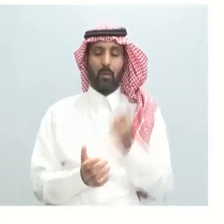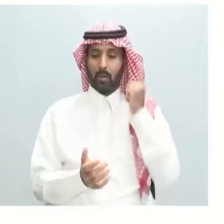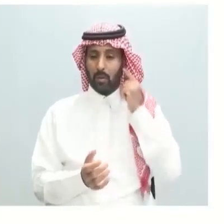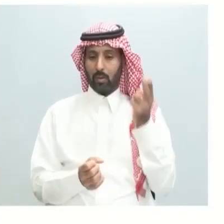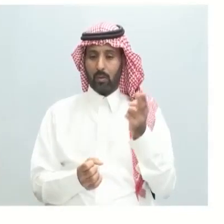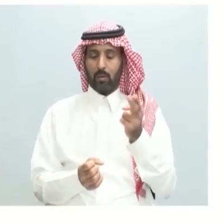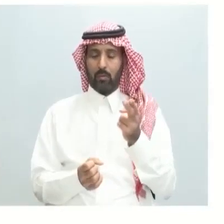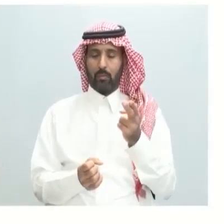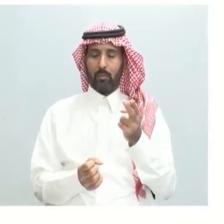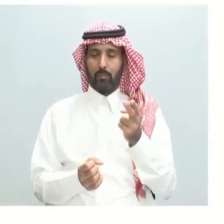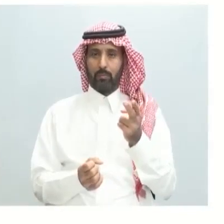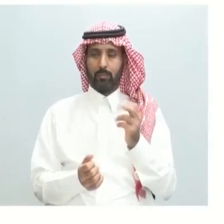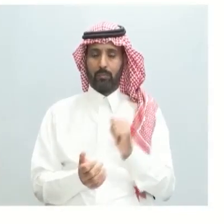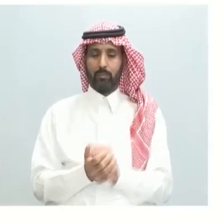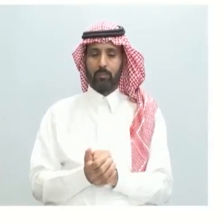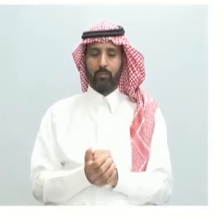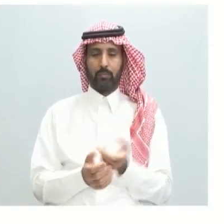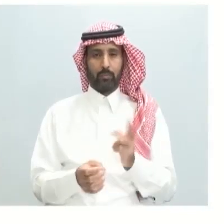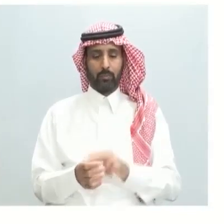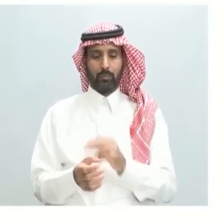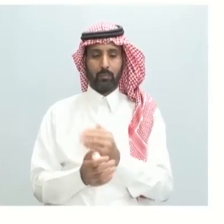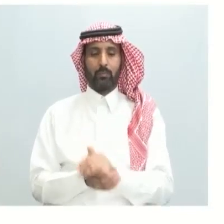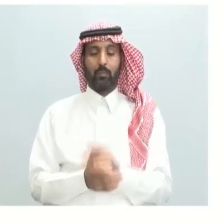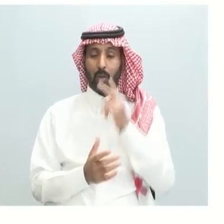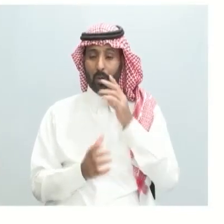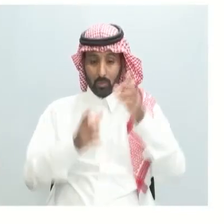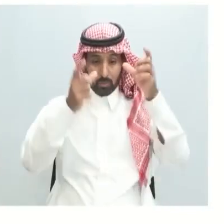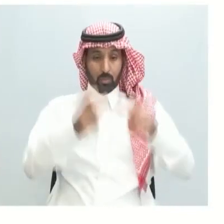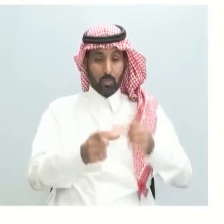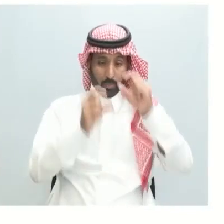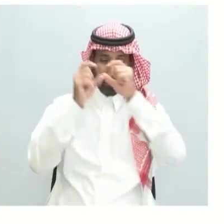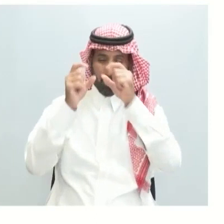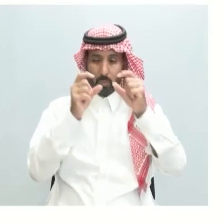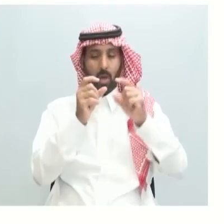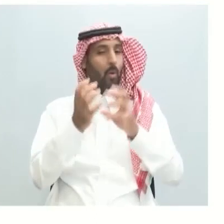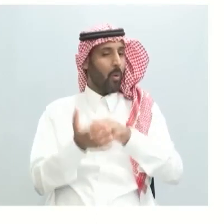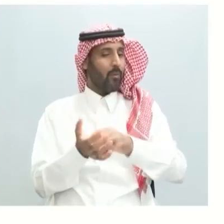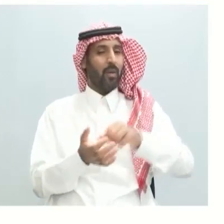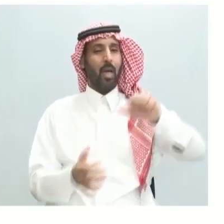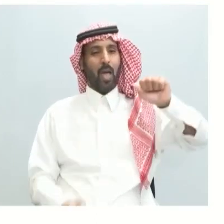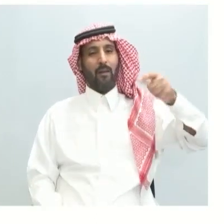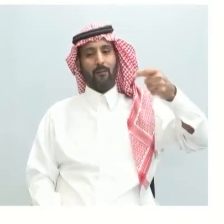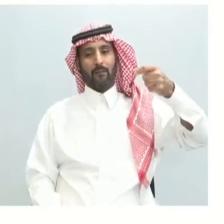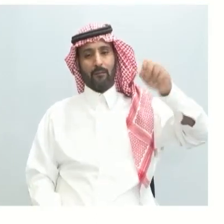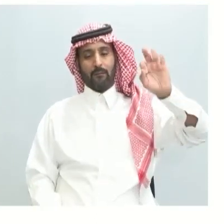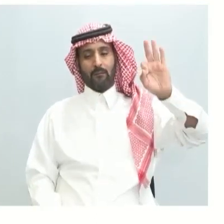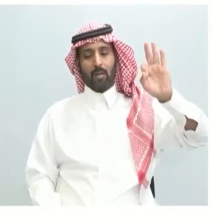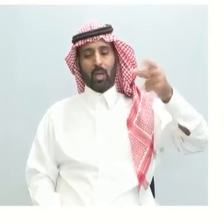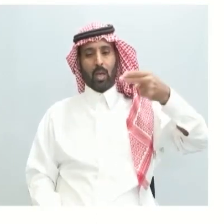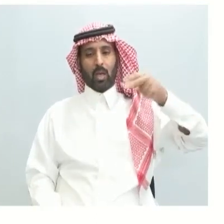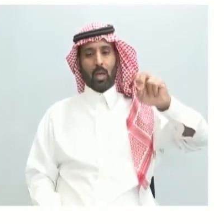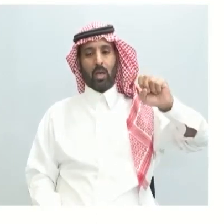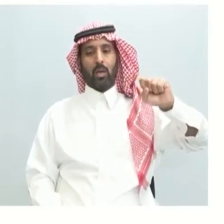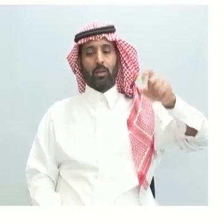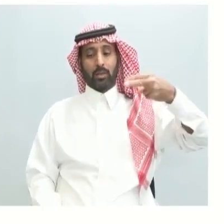these articles again. Minaret of Jam, Afghanistan. The Minaret of Jam stands in a